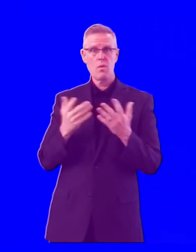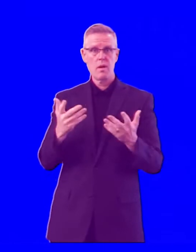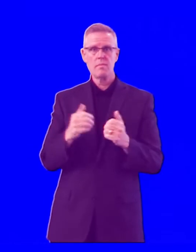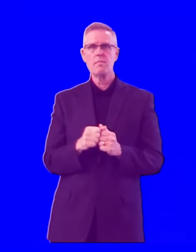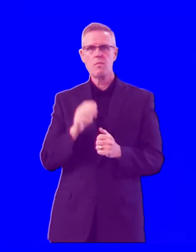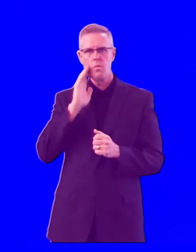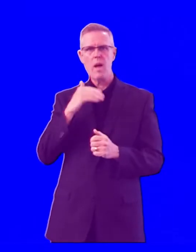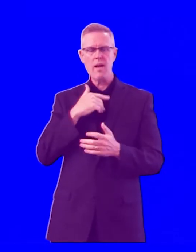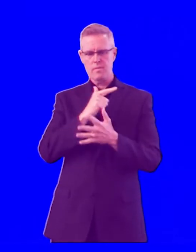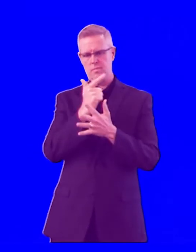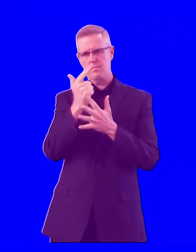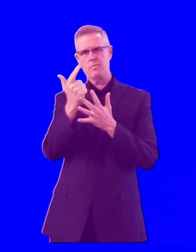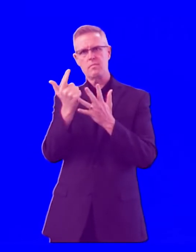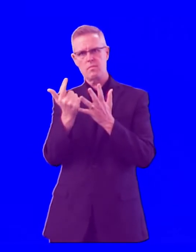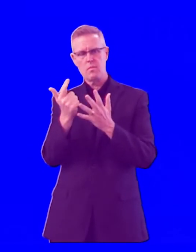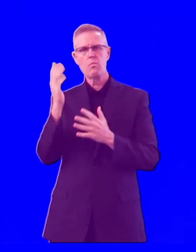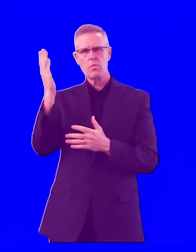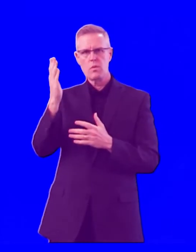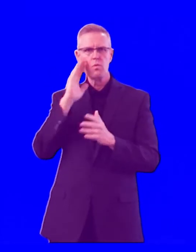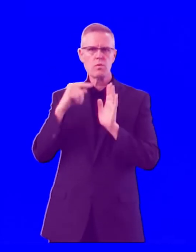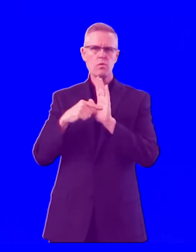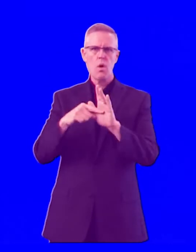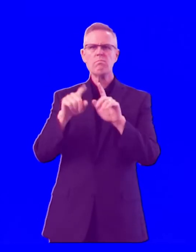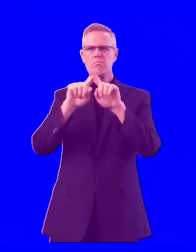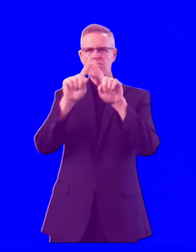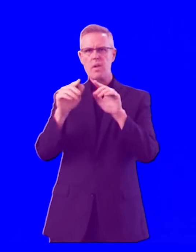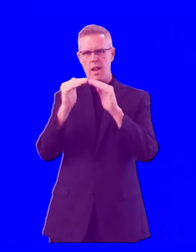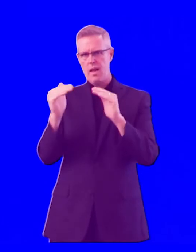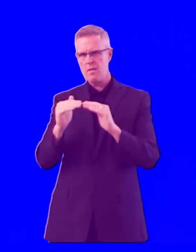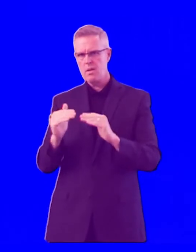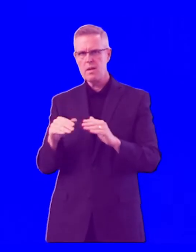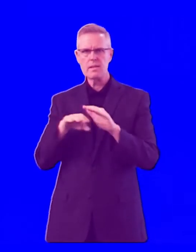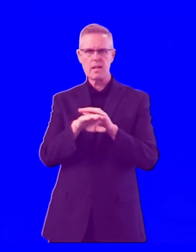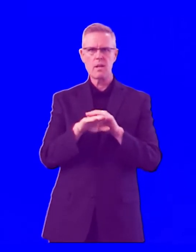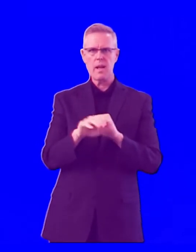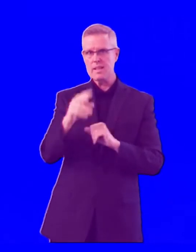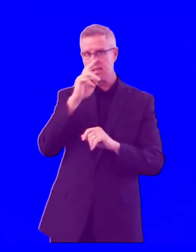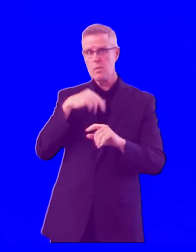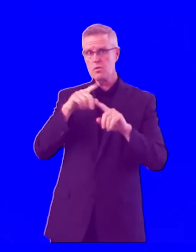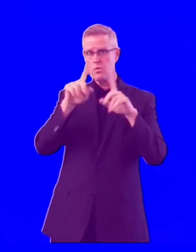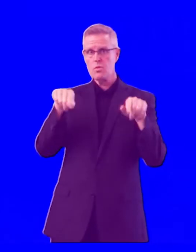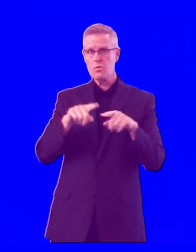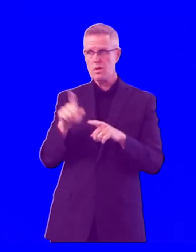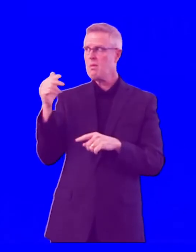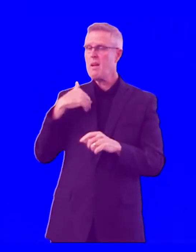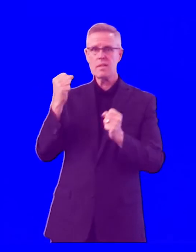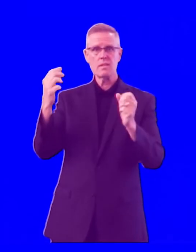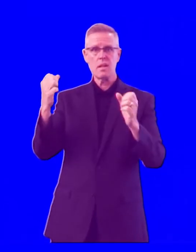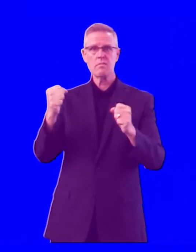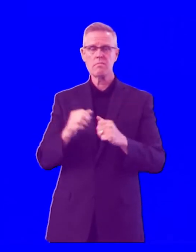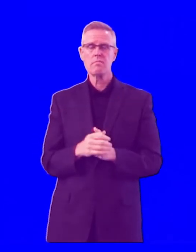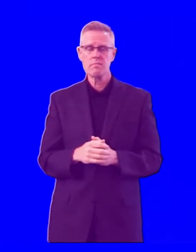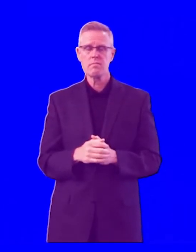started, we're going to have a series of presentations. We're going to show multiple levels of accessibility. You can see to my screen, we've got sign